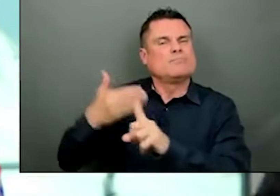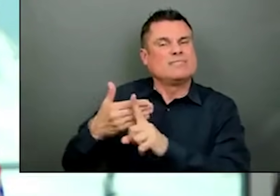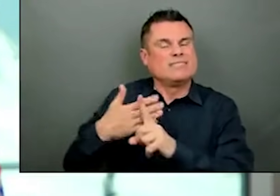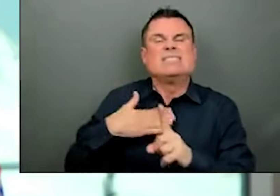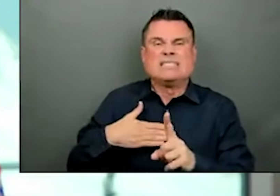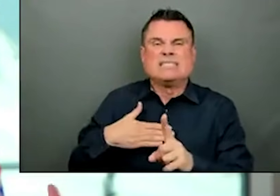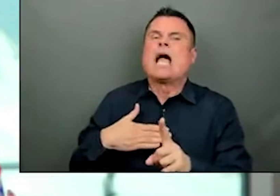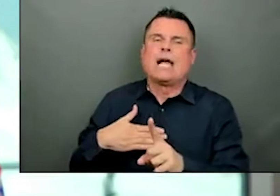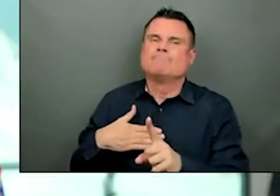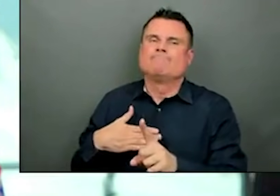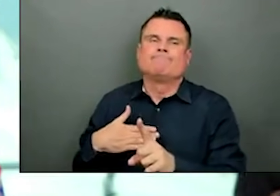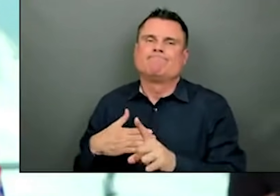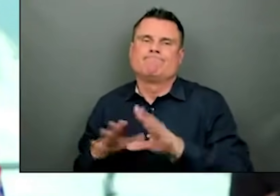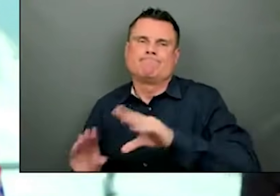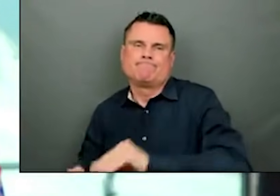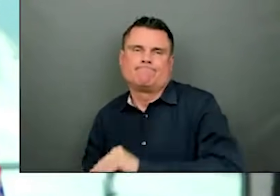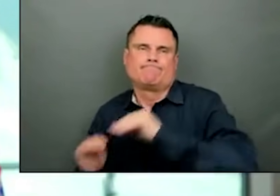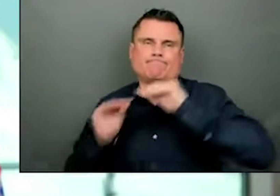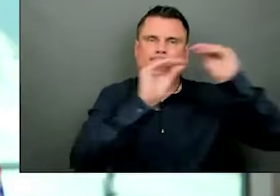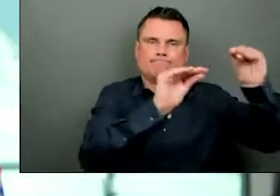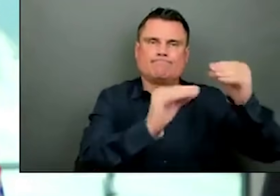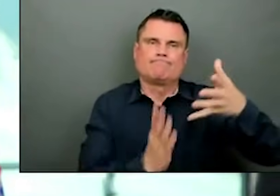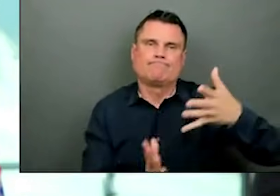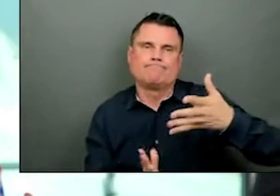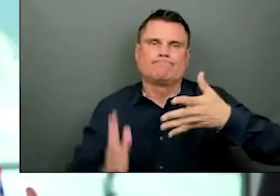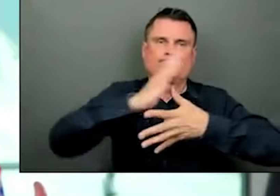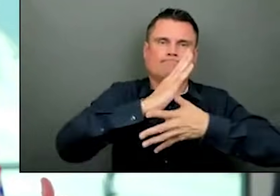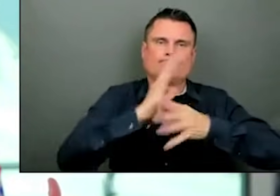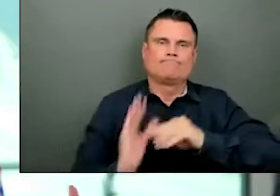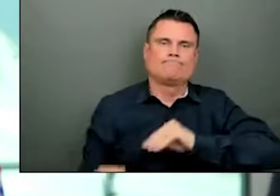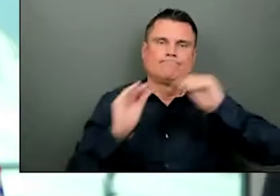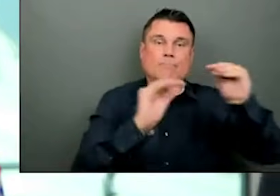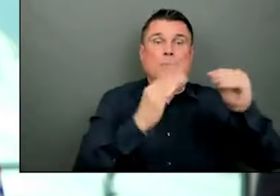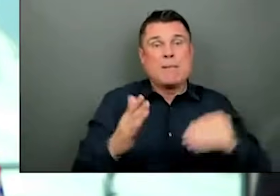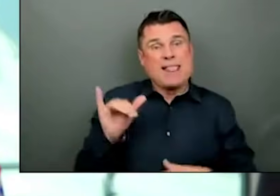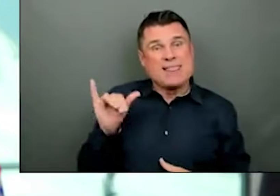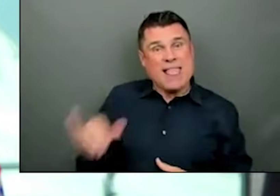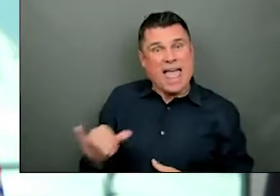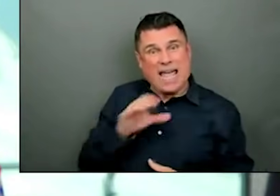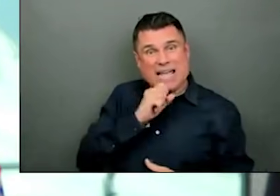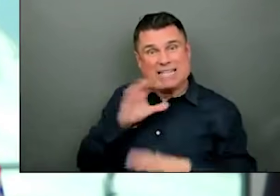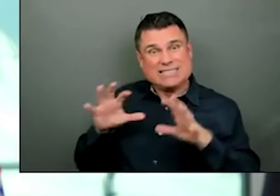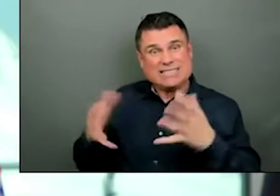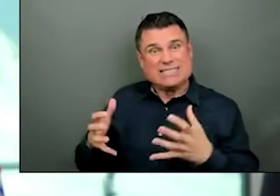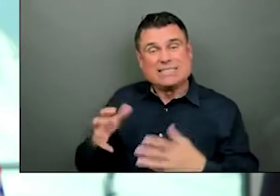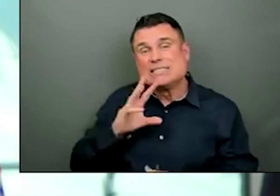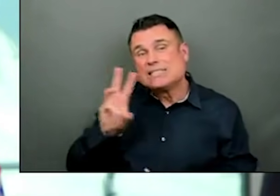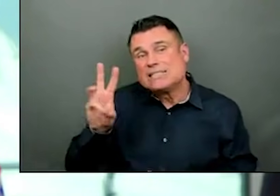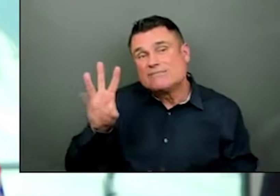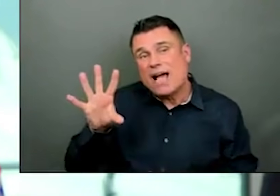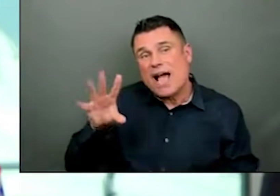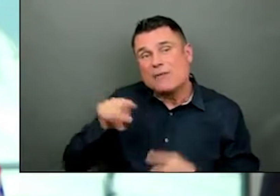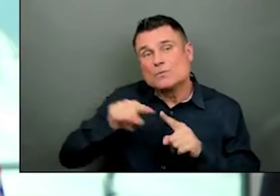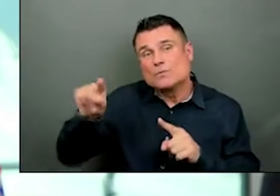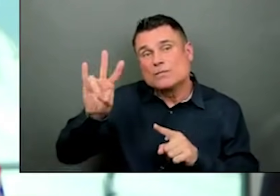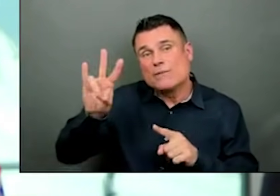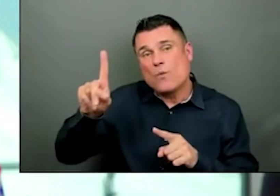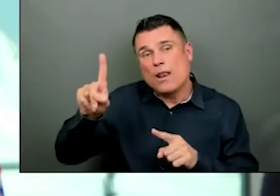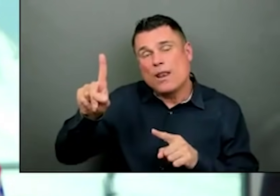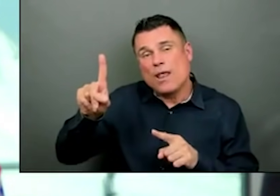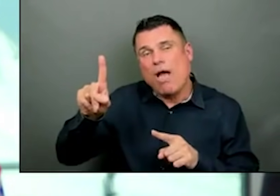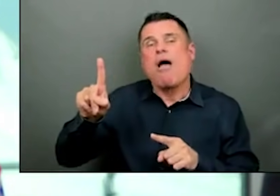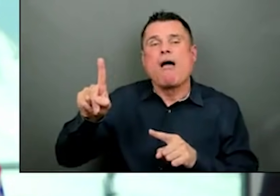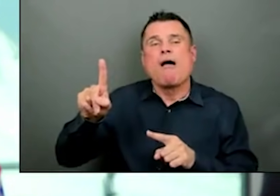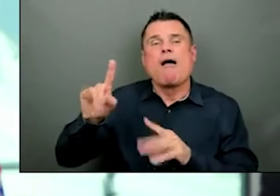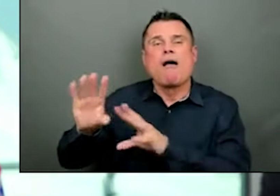health authorities, particularly in the Lower Mainland, when they had vaccine last weekend, had gone down to 73. But